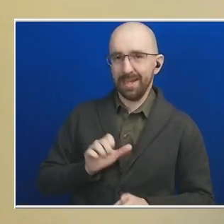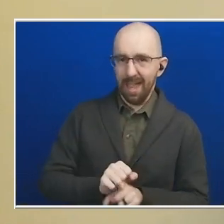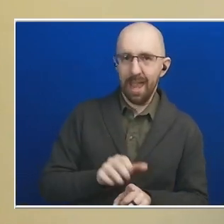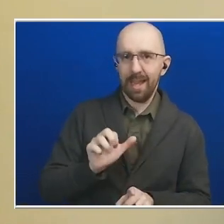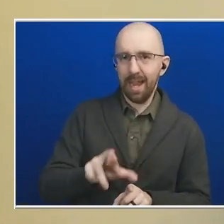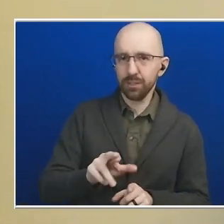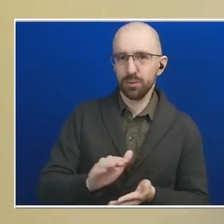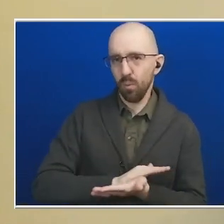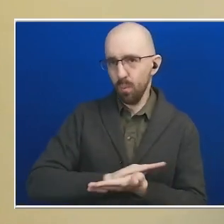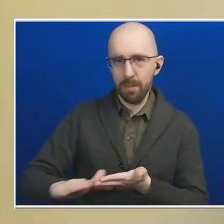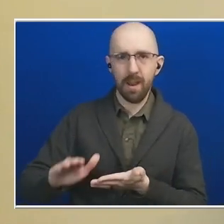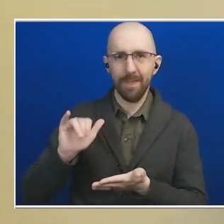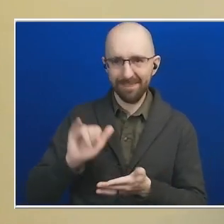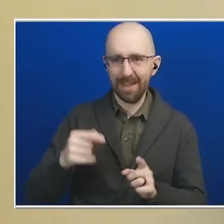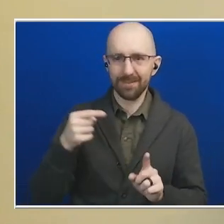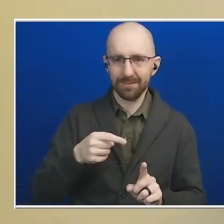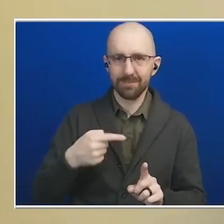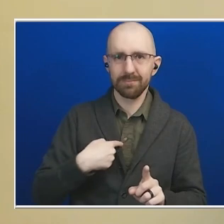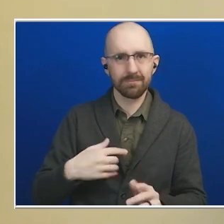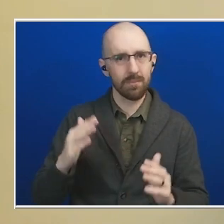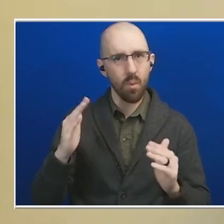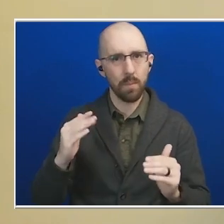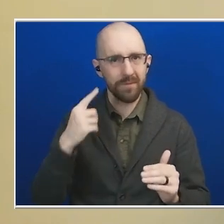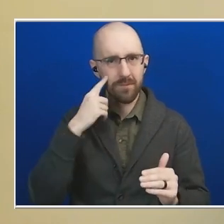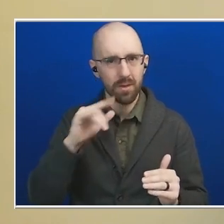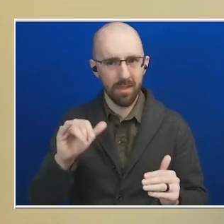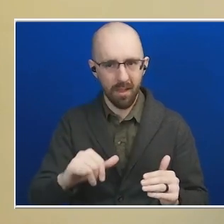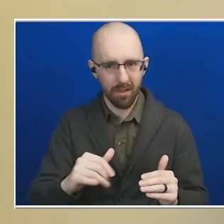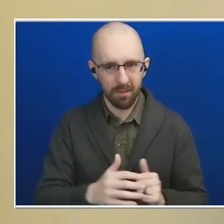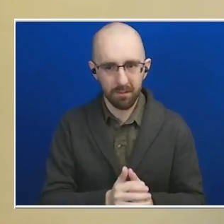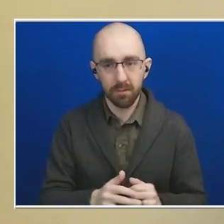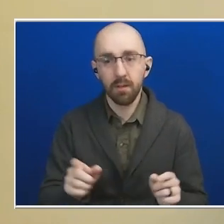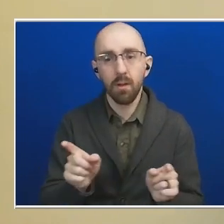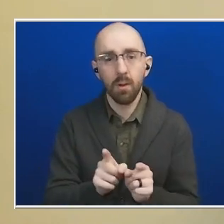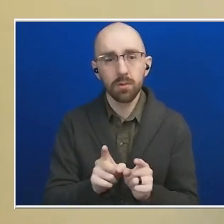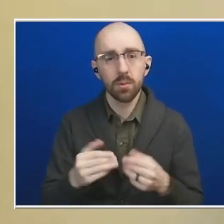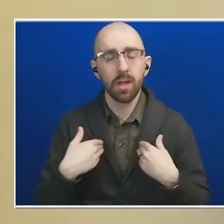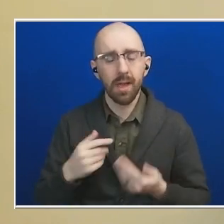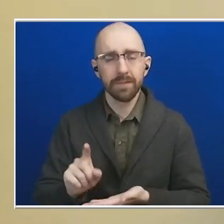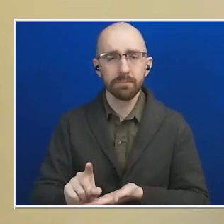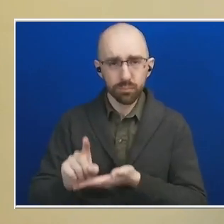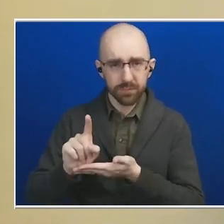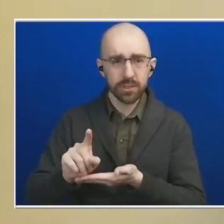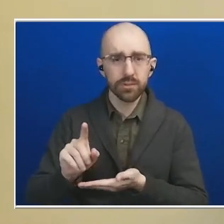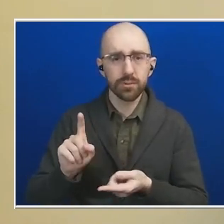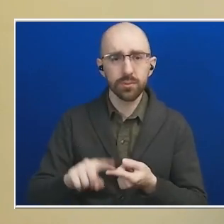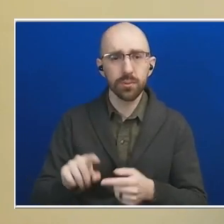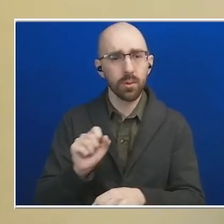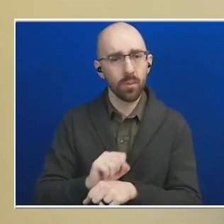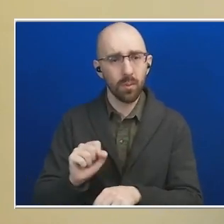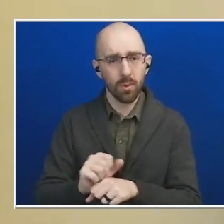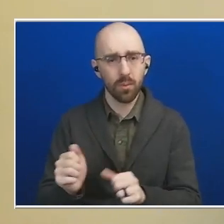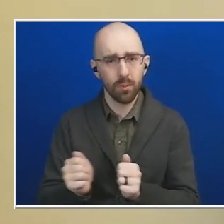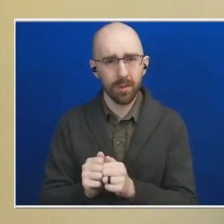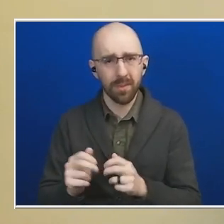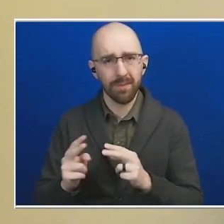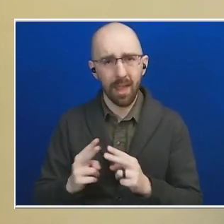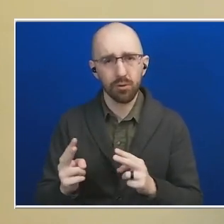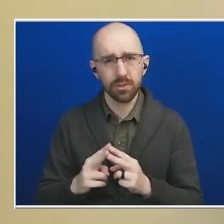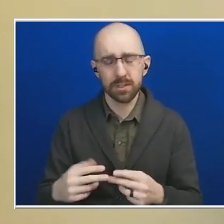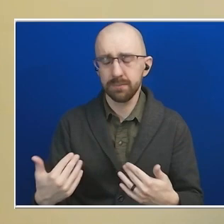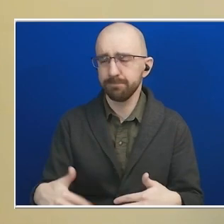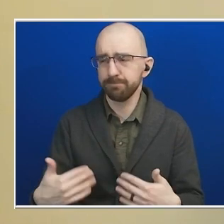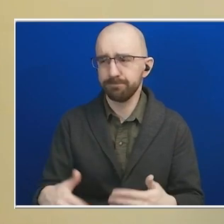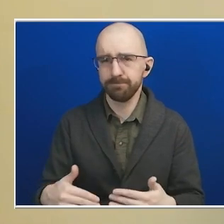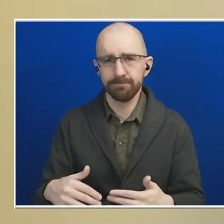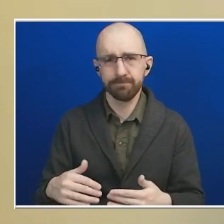really what I'm very hopeful for. We also have the privilege to work with very, very